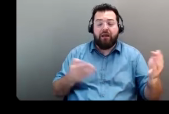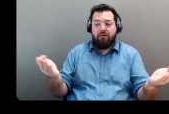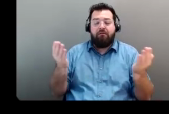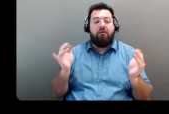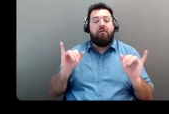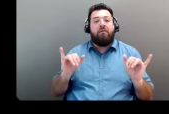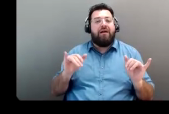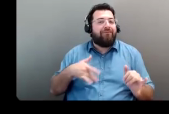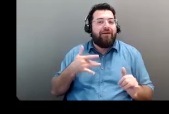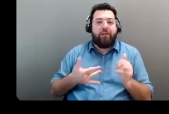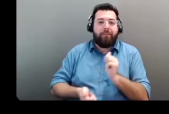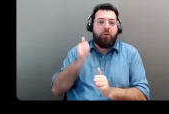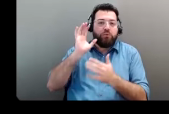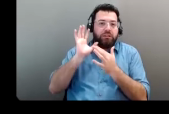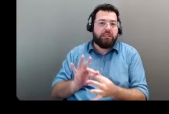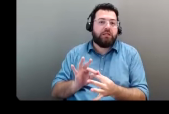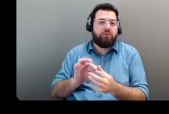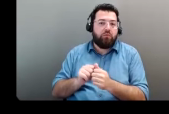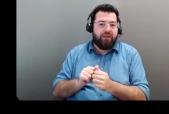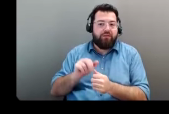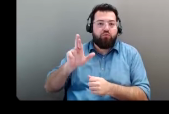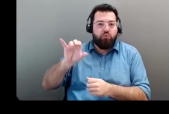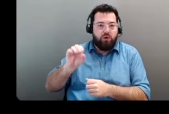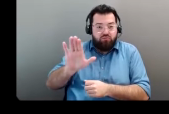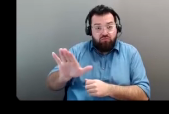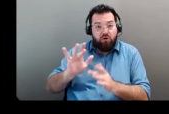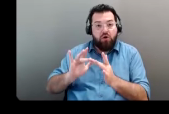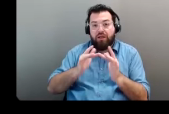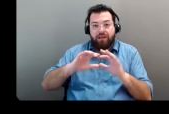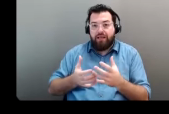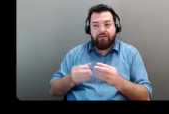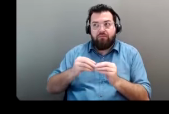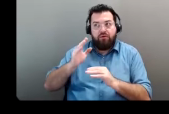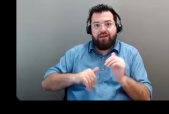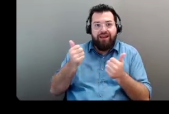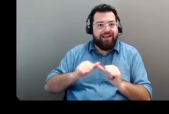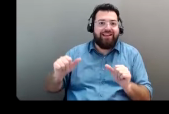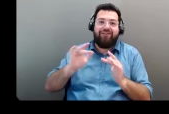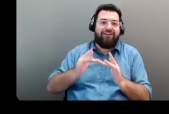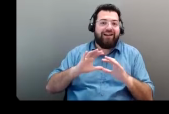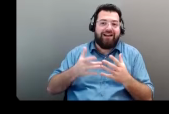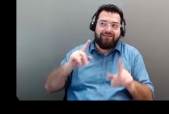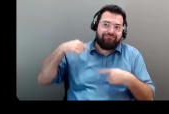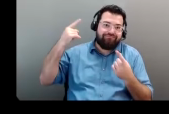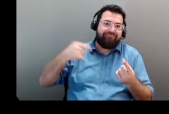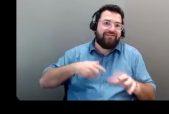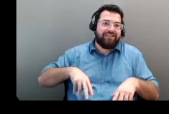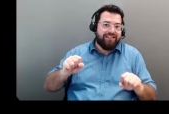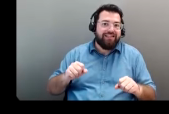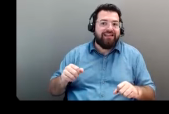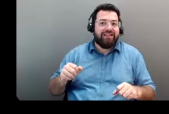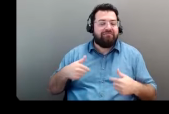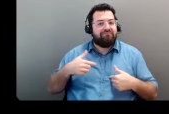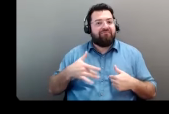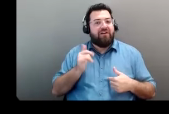the most connected in her online class than I have in all of the online classes that I've taken so far, where I felt like I